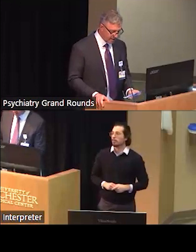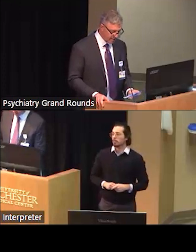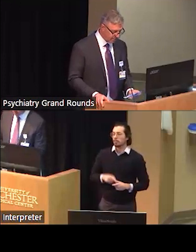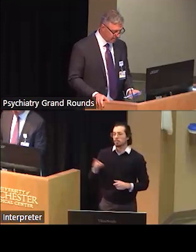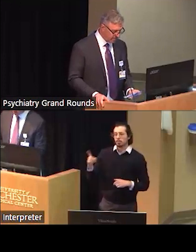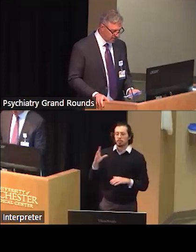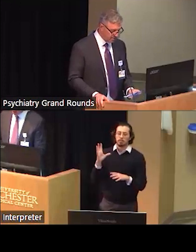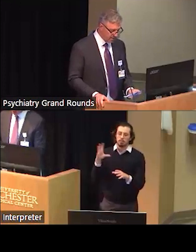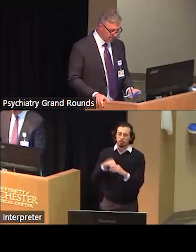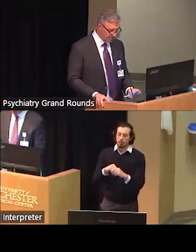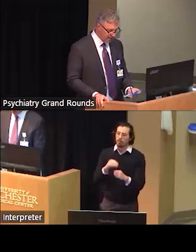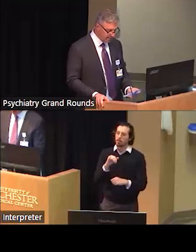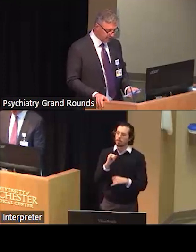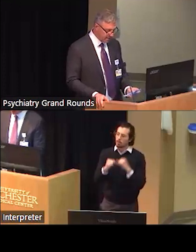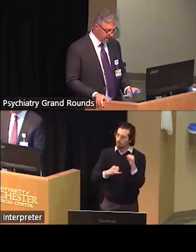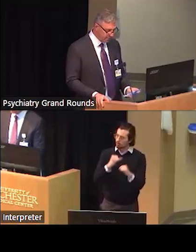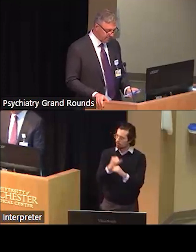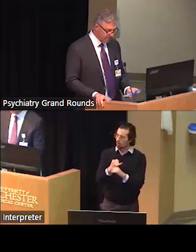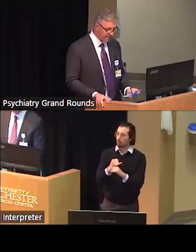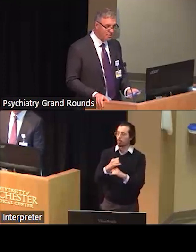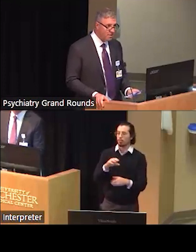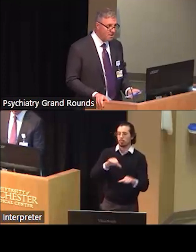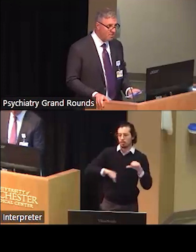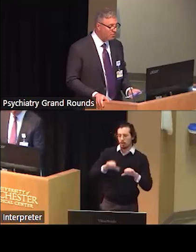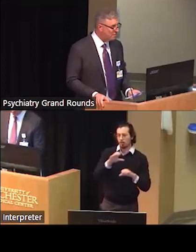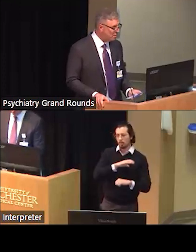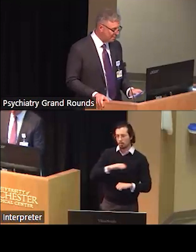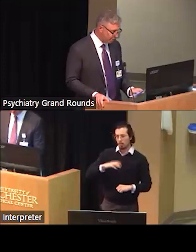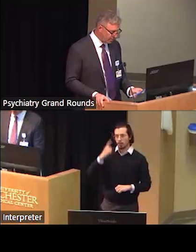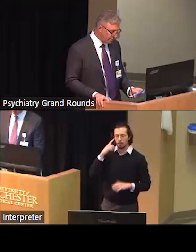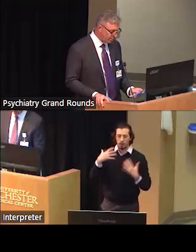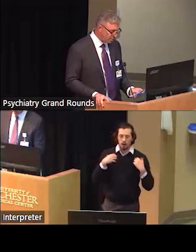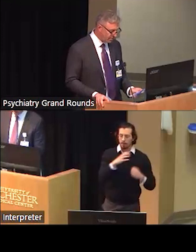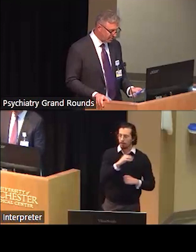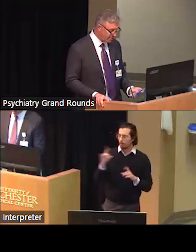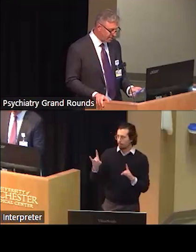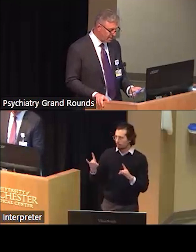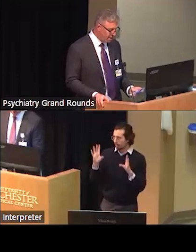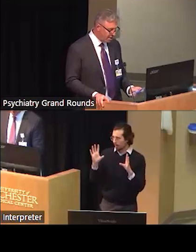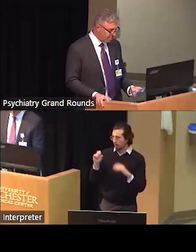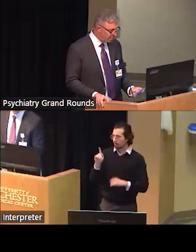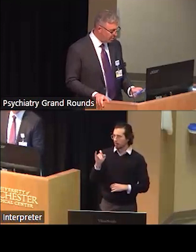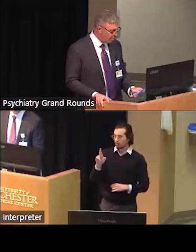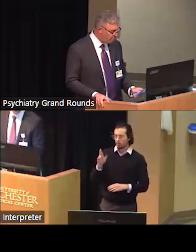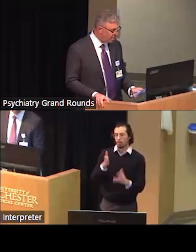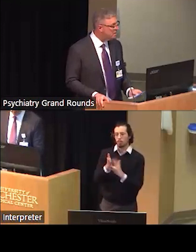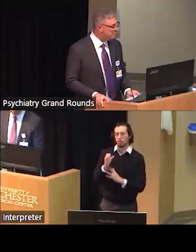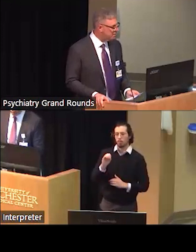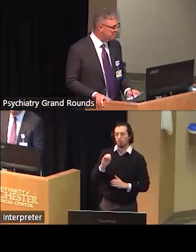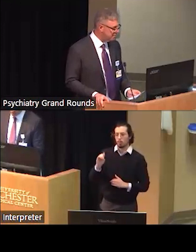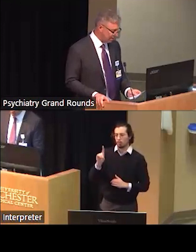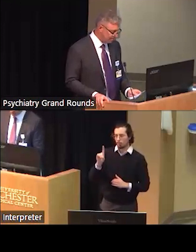the International Scientific Committee for Violence in the Health Sector between 2014 and 2016 through the